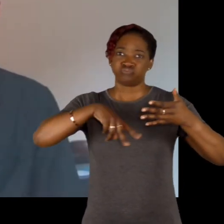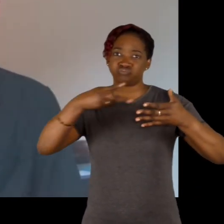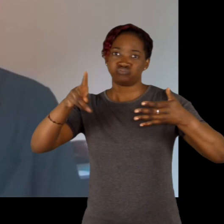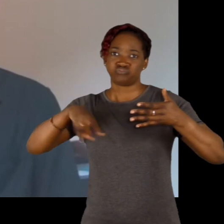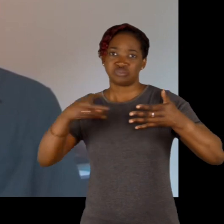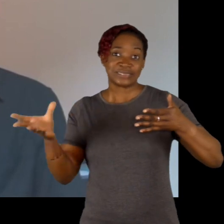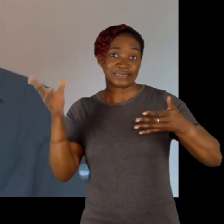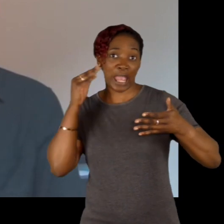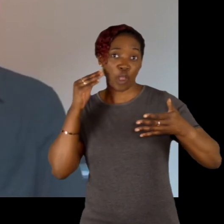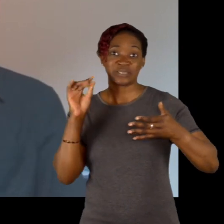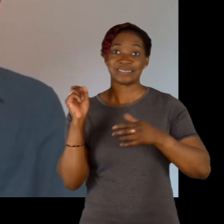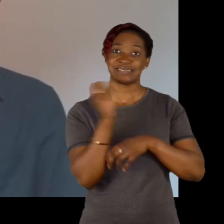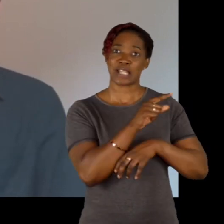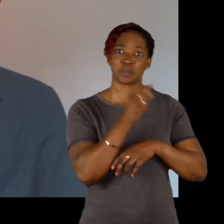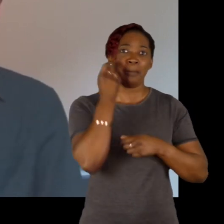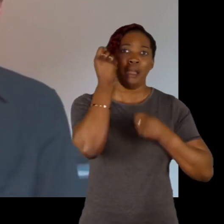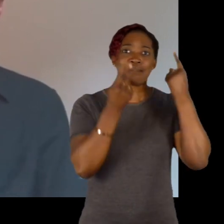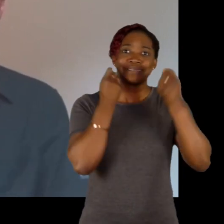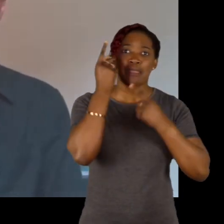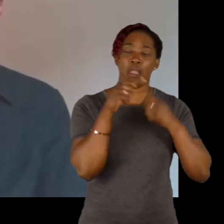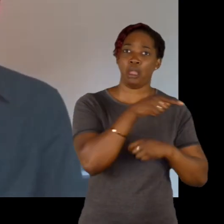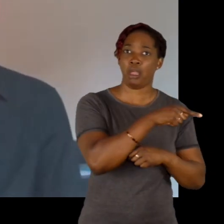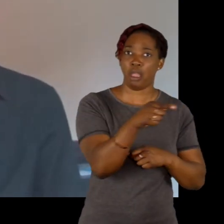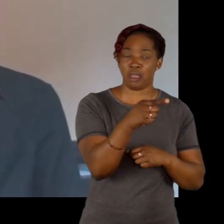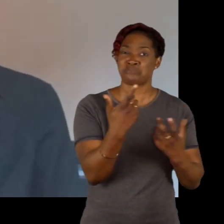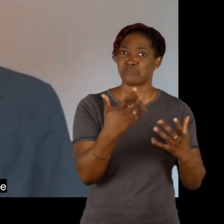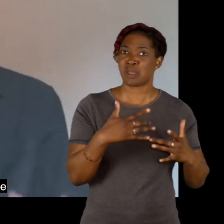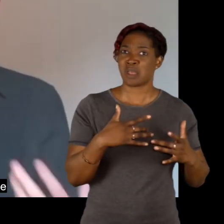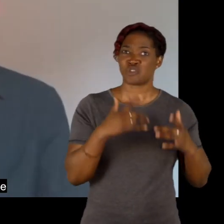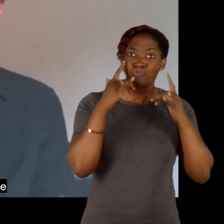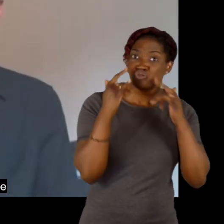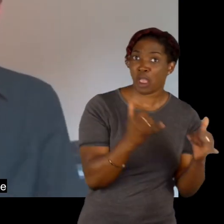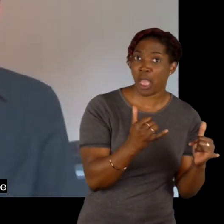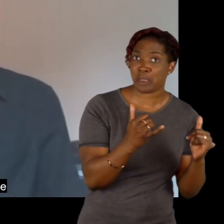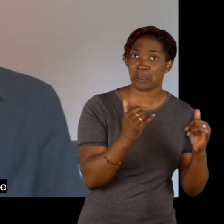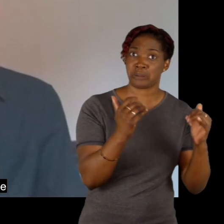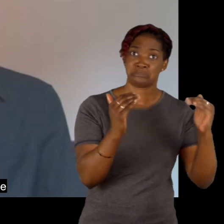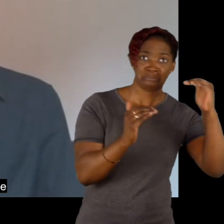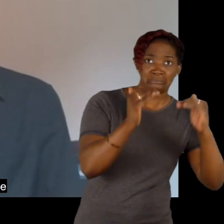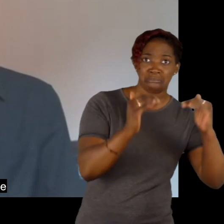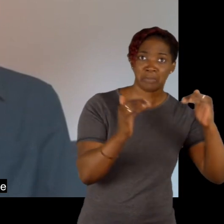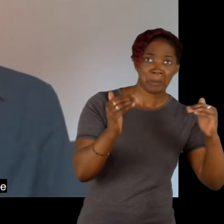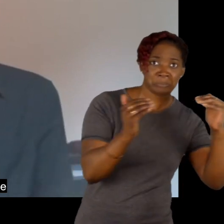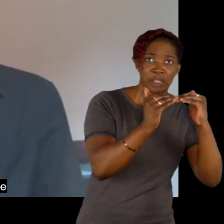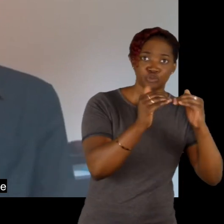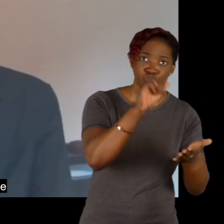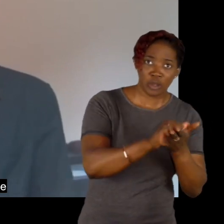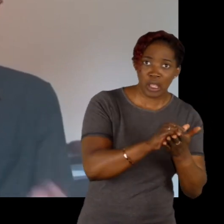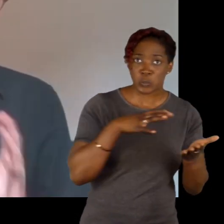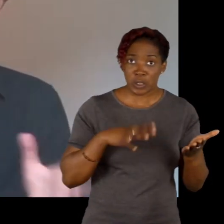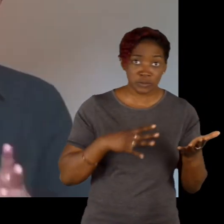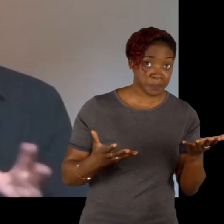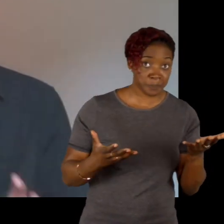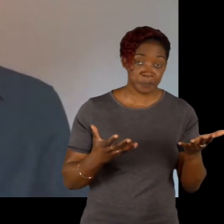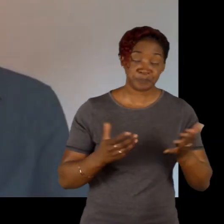what I kind of did with you, Duncan, and I would send some initial ideas through to sort of see whether we're on we're getting